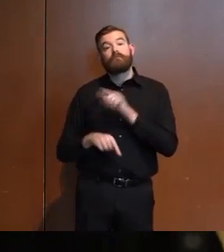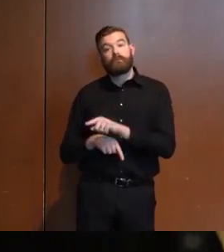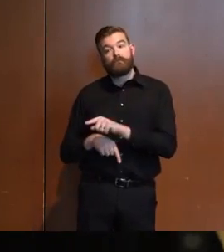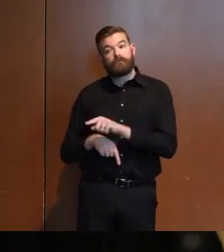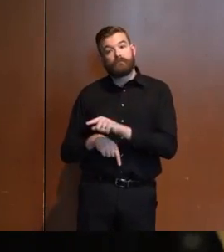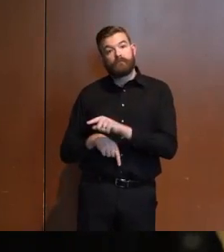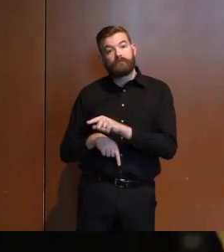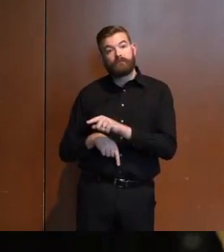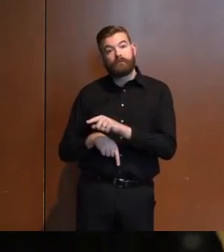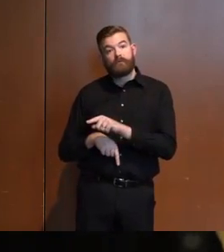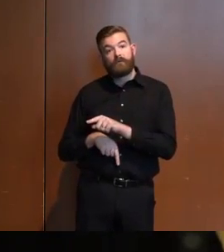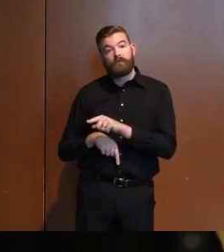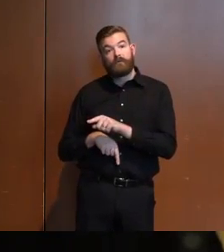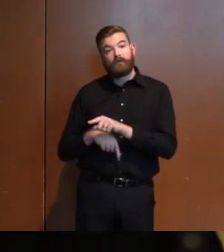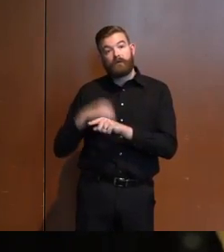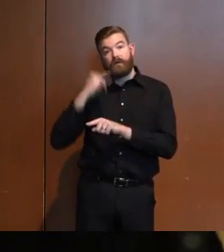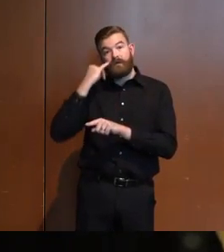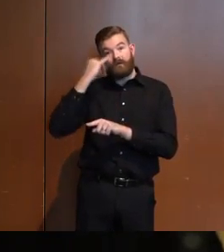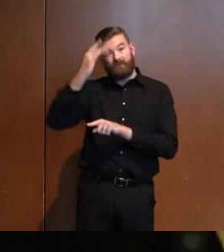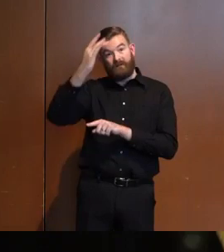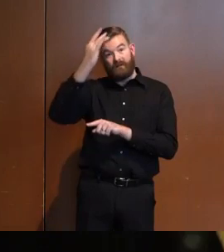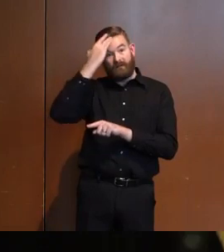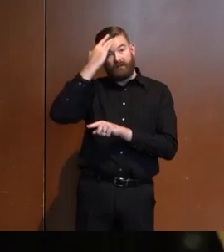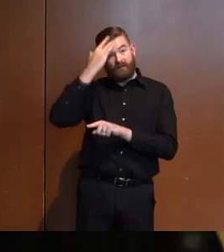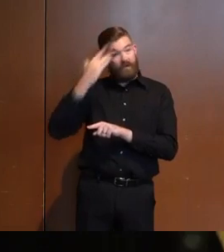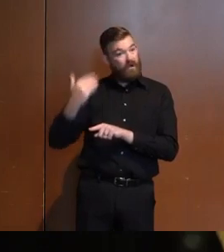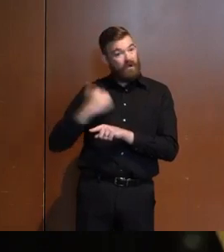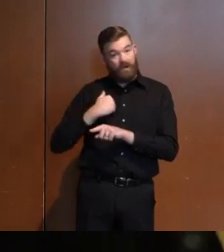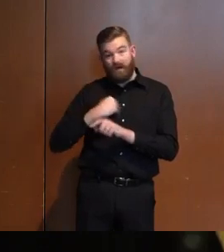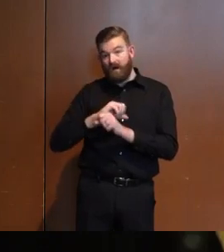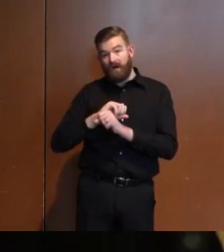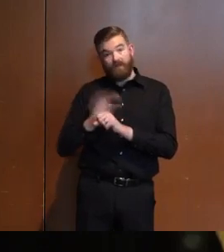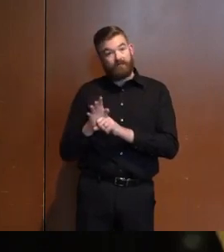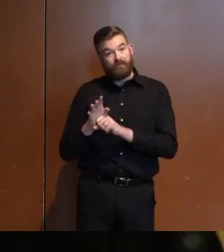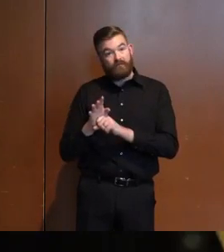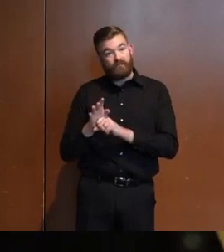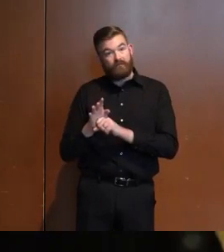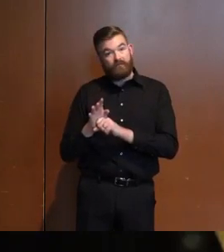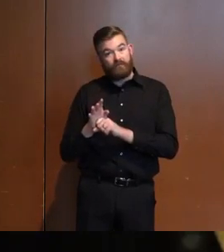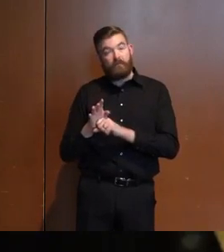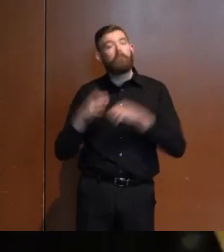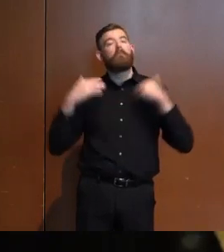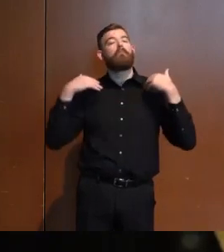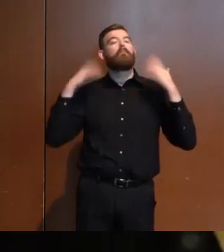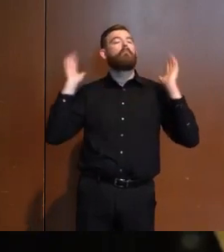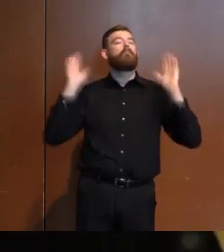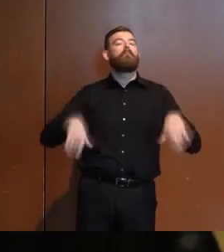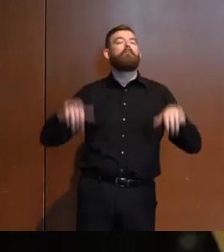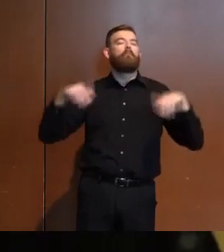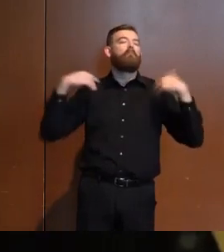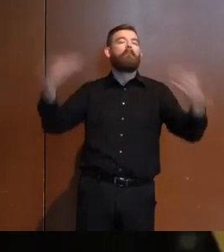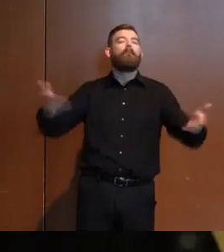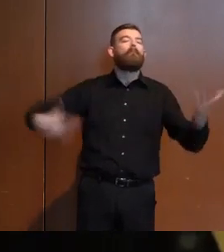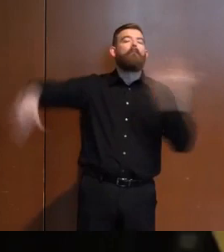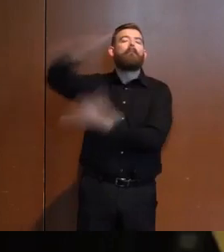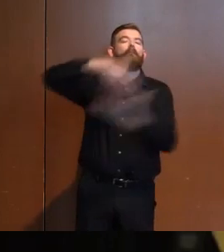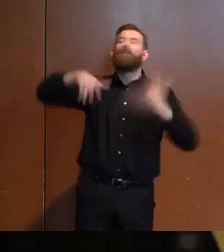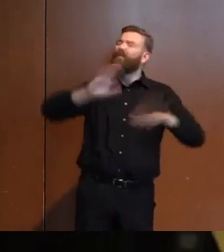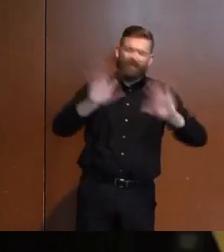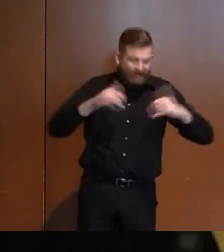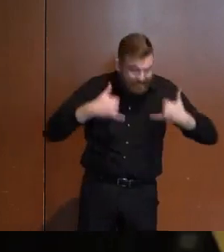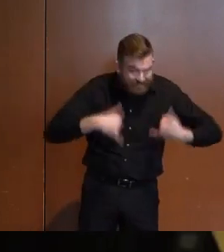sick, still stay home, because this is still in the middle of respiratory virus season. We still are, believe it or not, still seeing